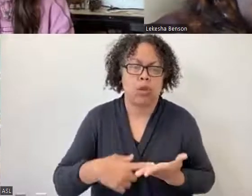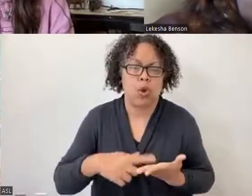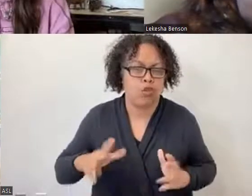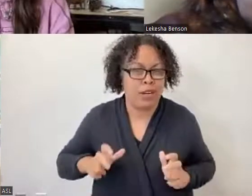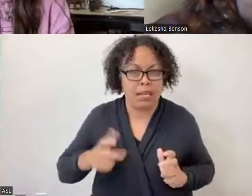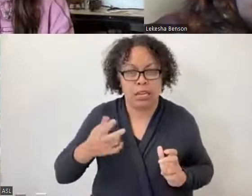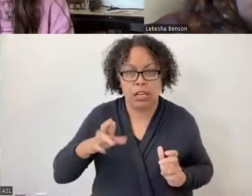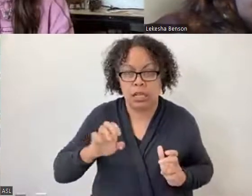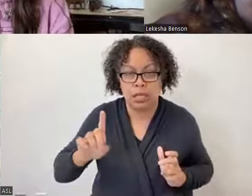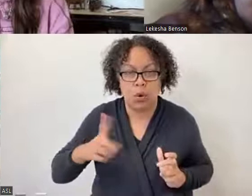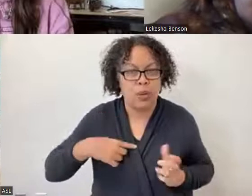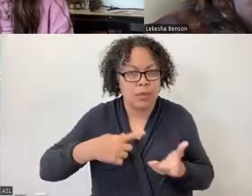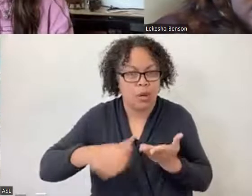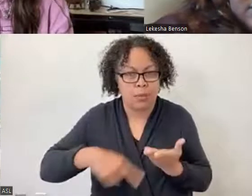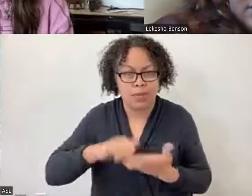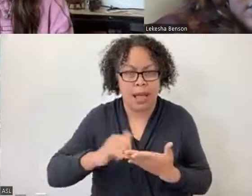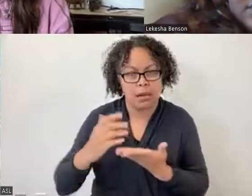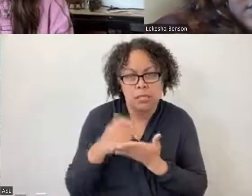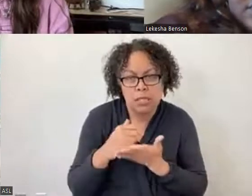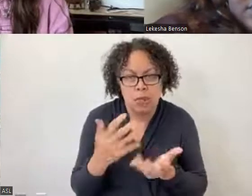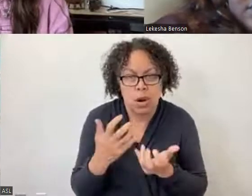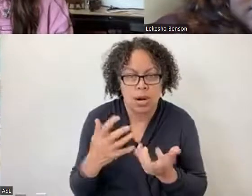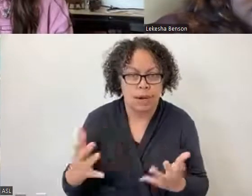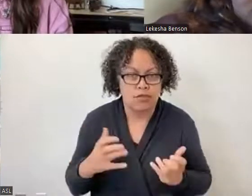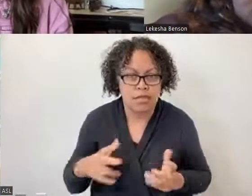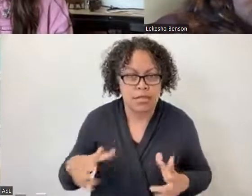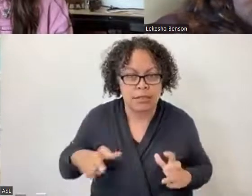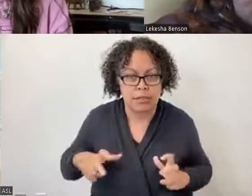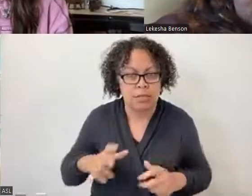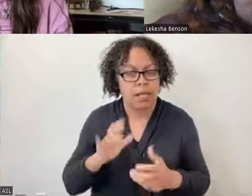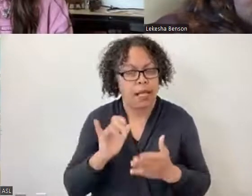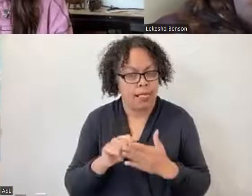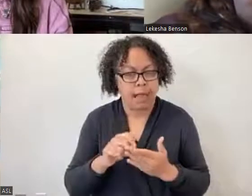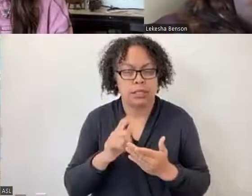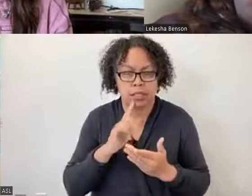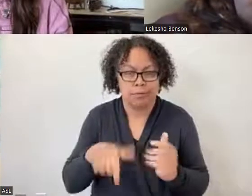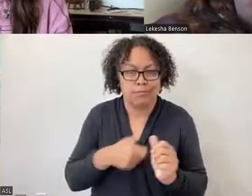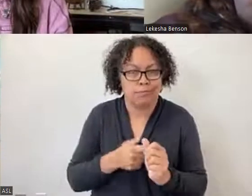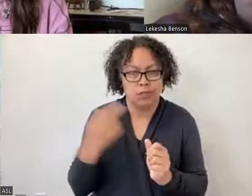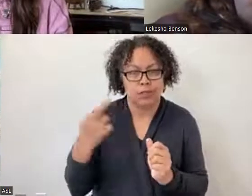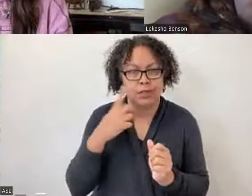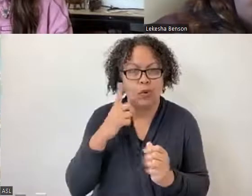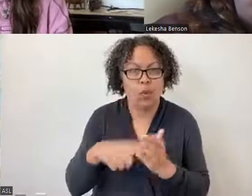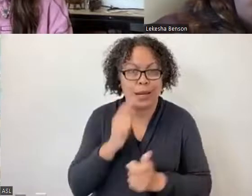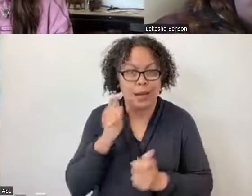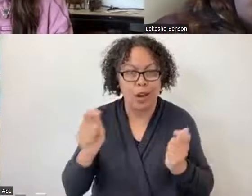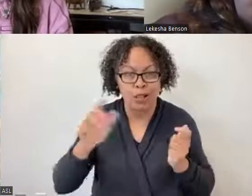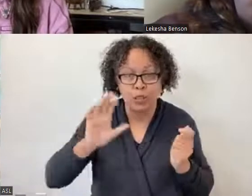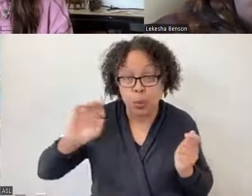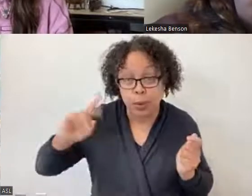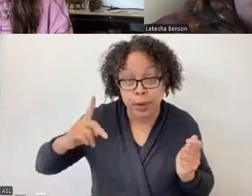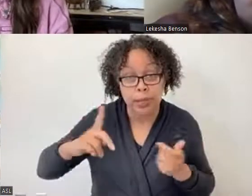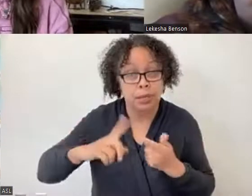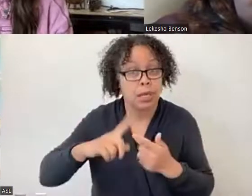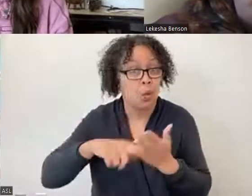greed and how it is the motivating factor for what large corporations and large universities,